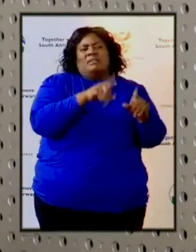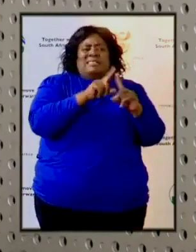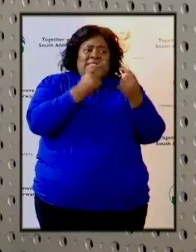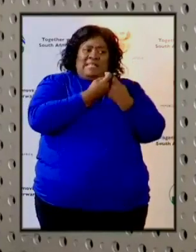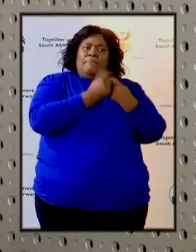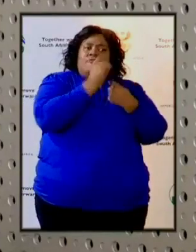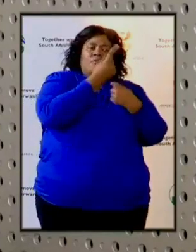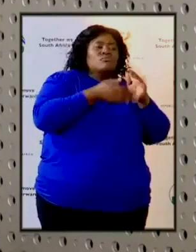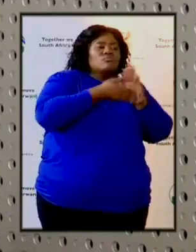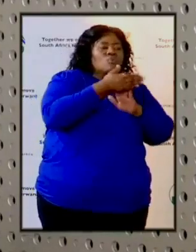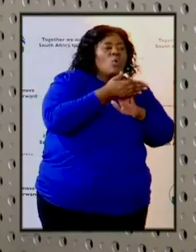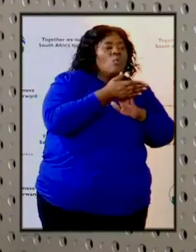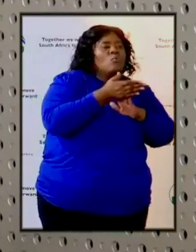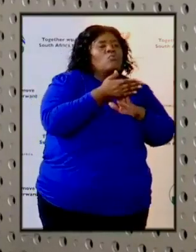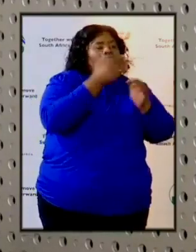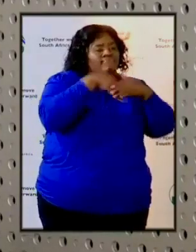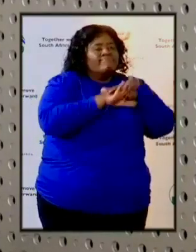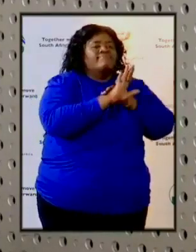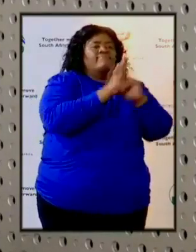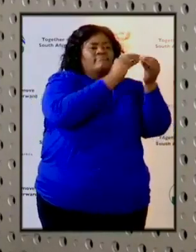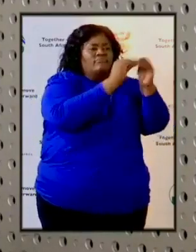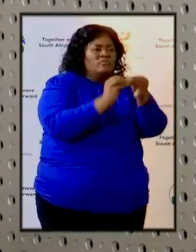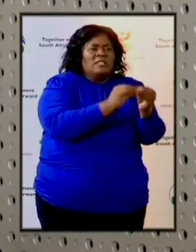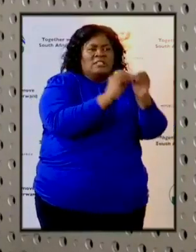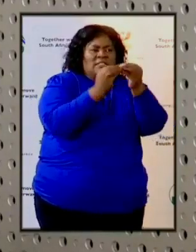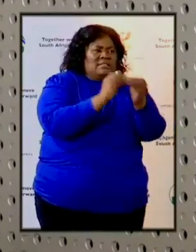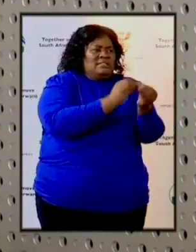so that if they want to open on Friday,